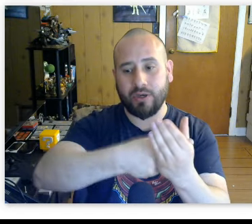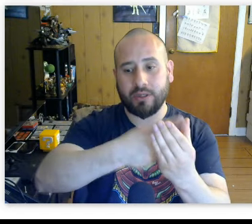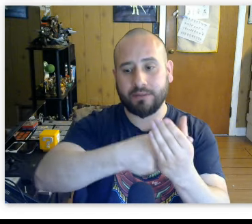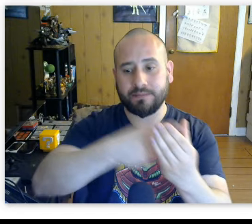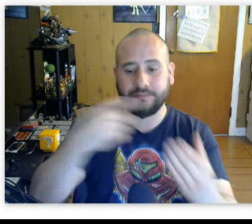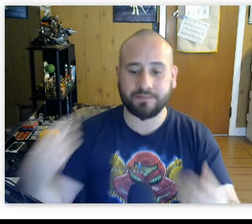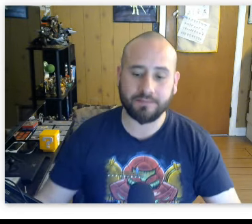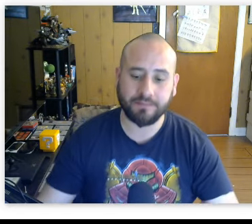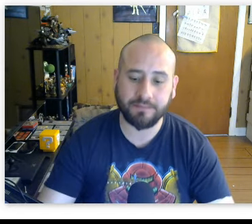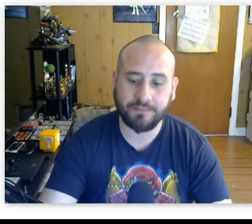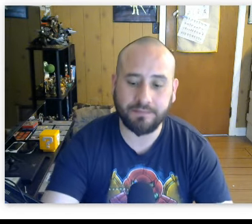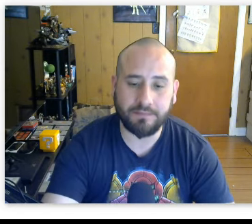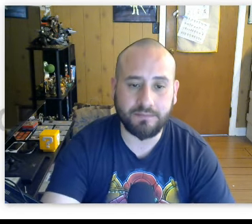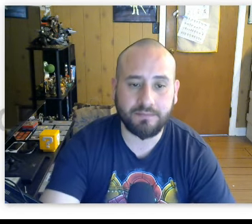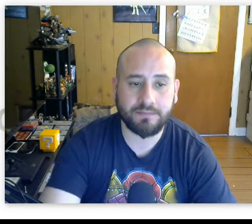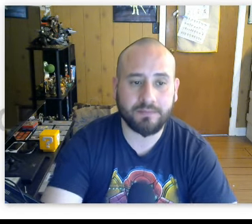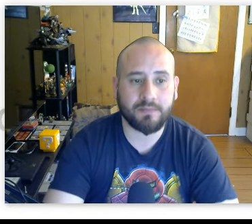hot dog.